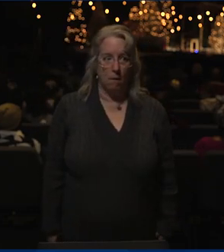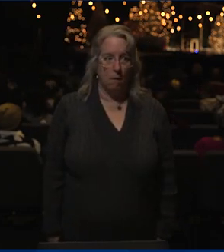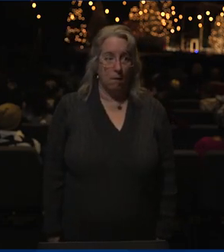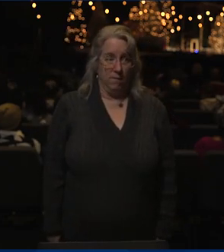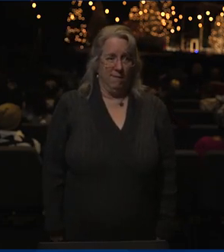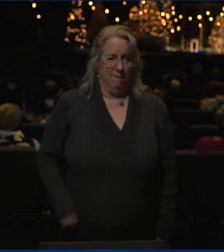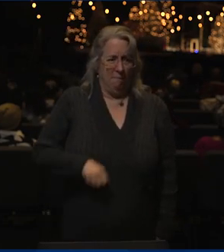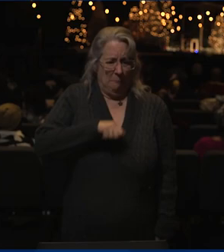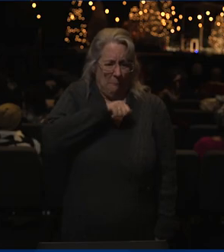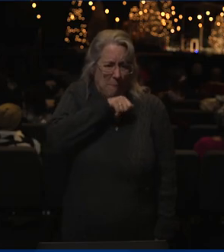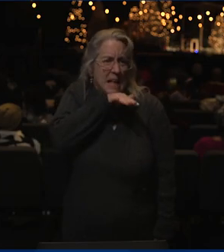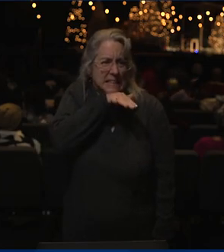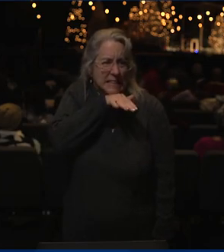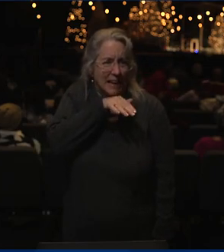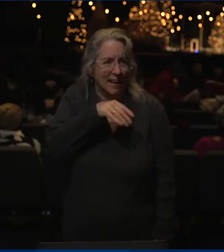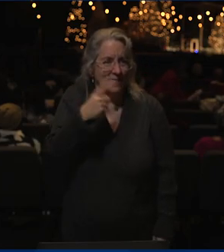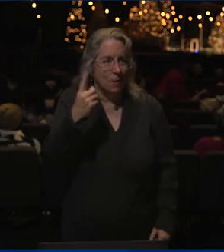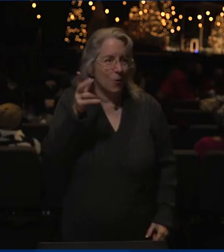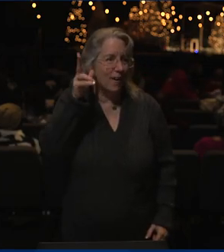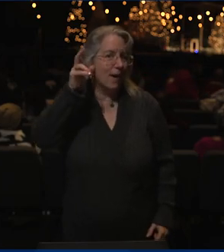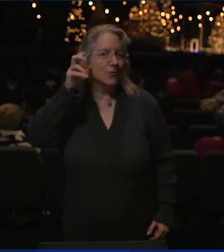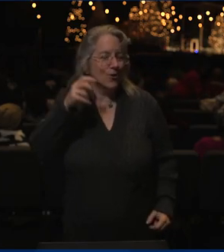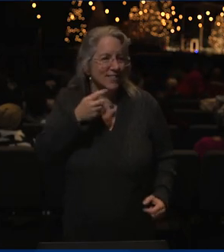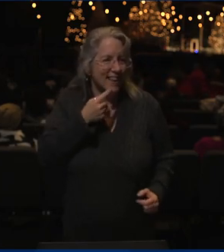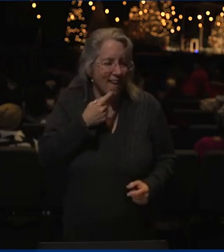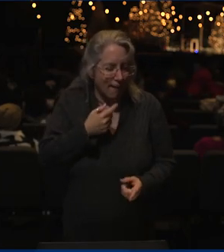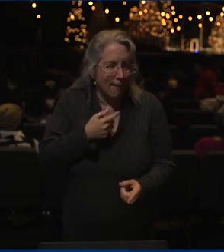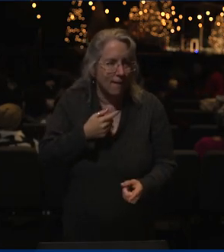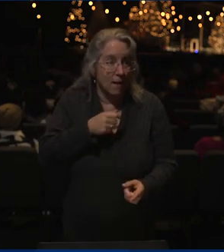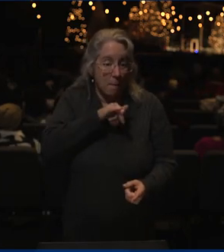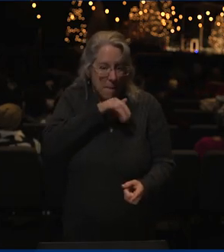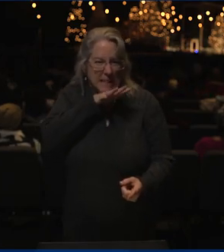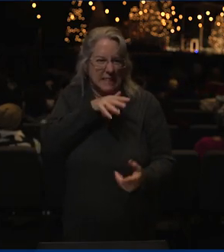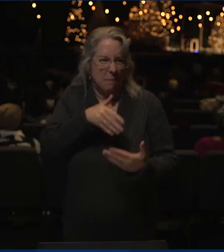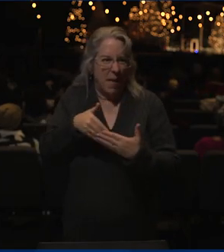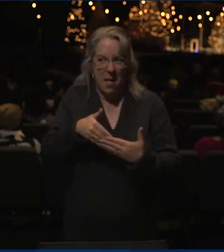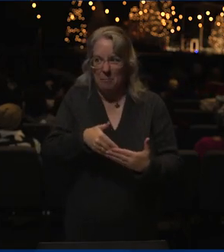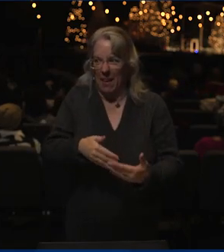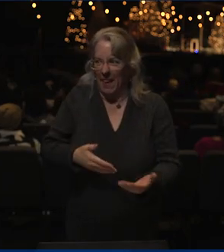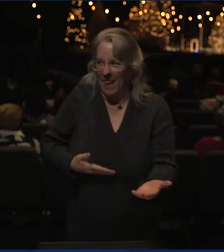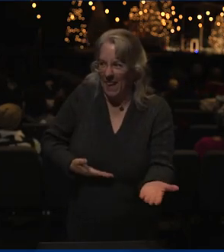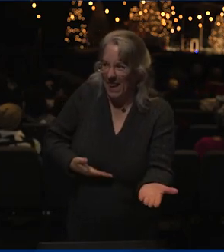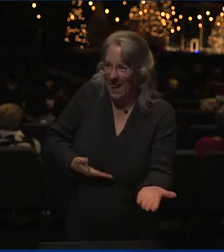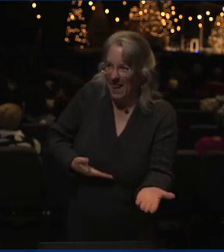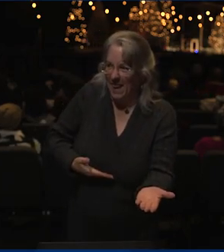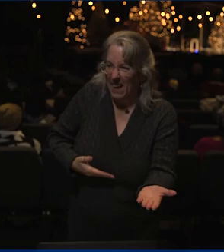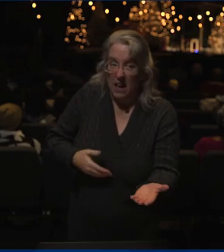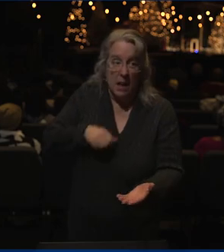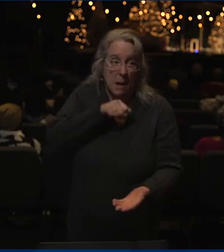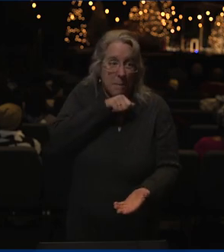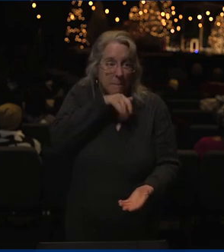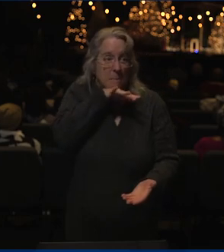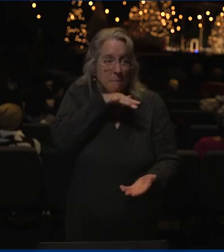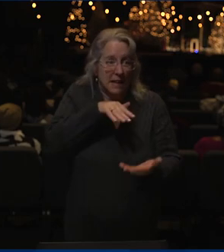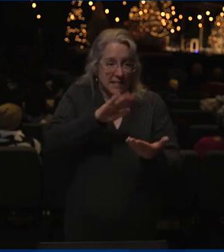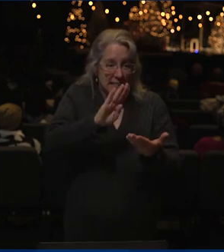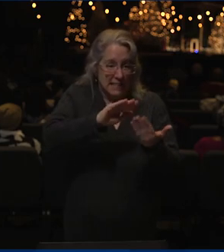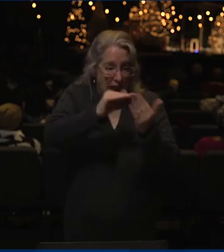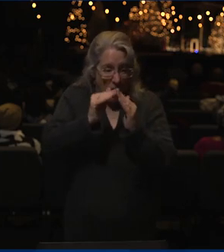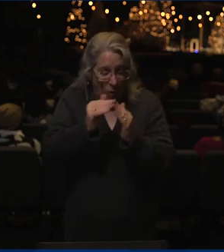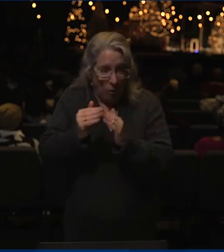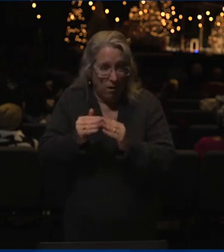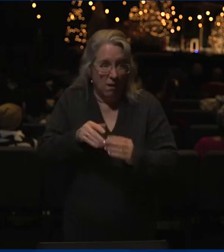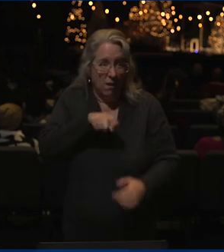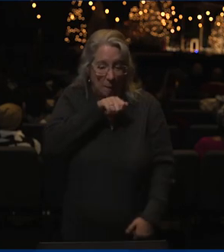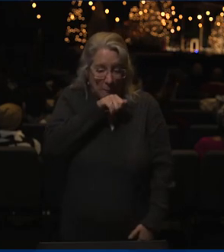Messy, I heard someone say it. A messy baby in a messy town with a